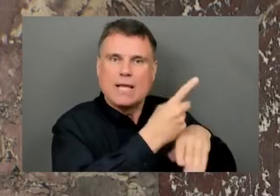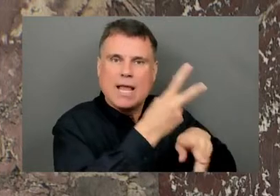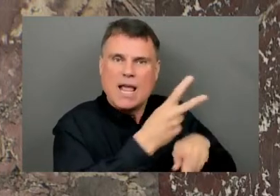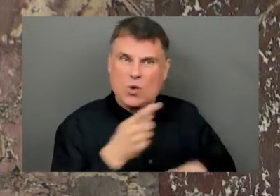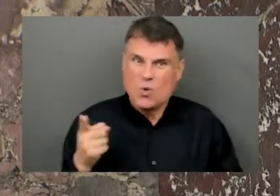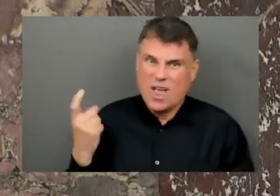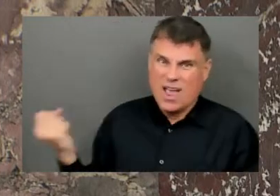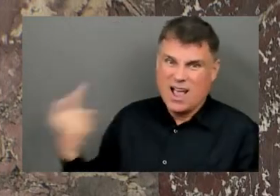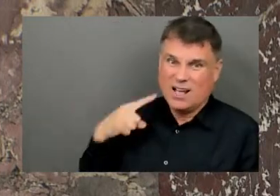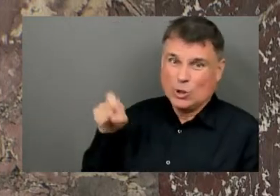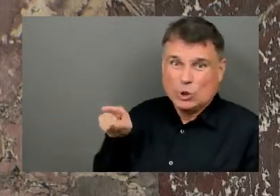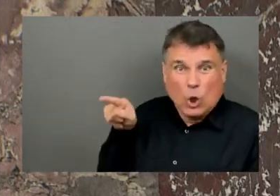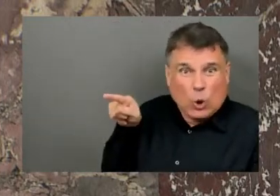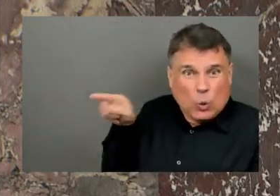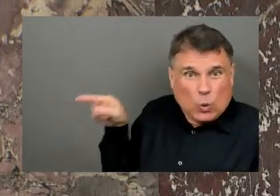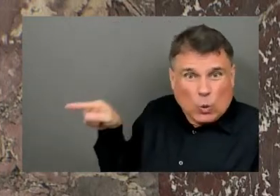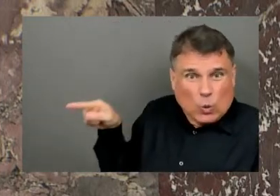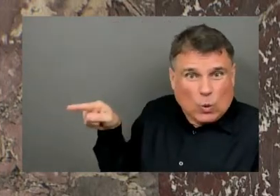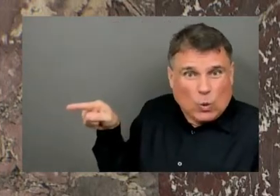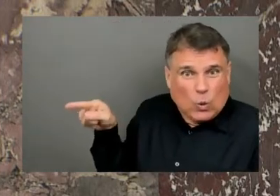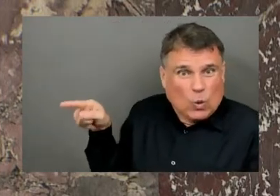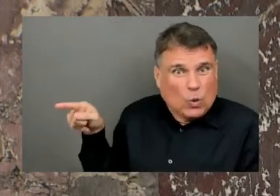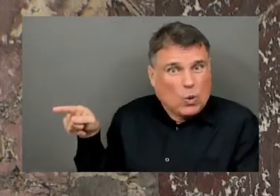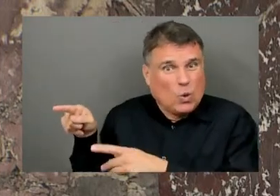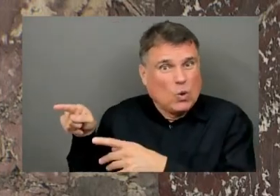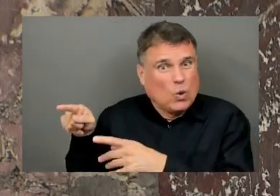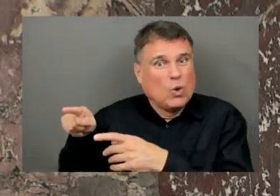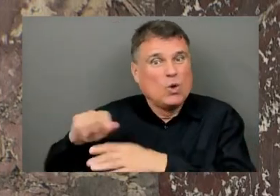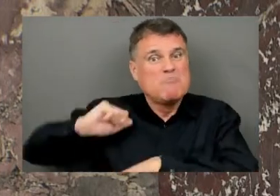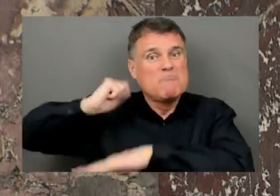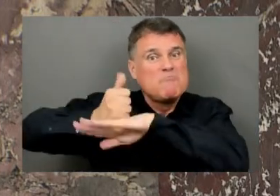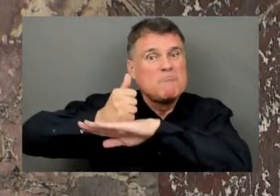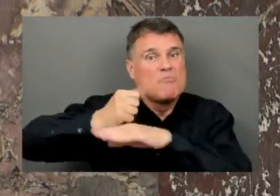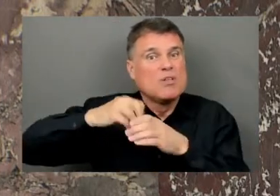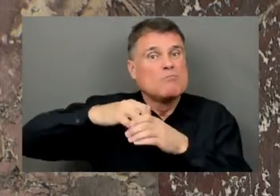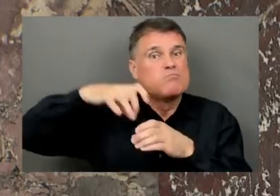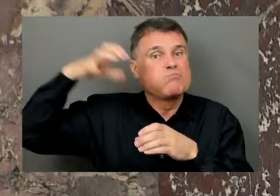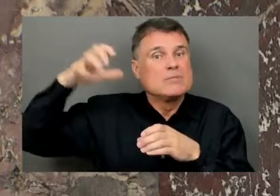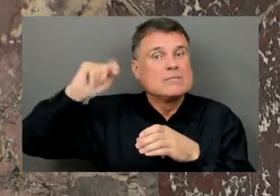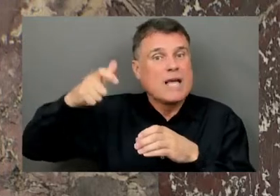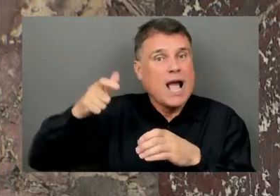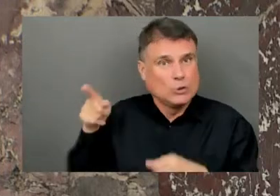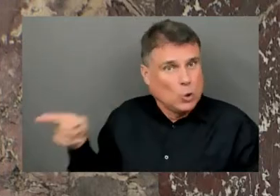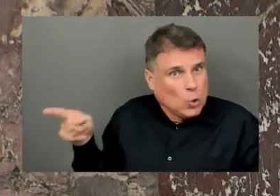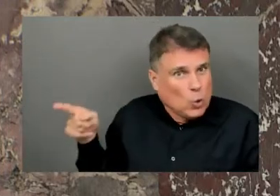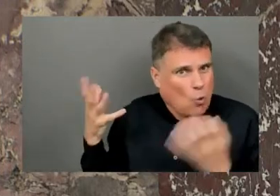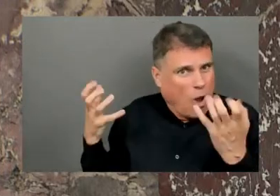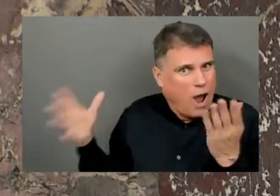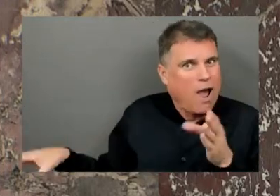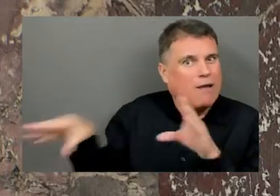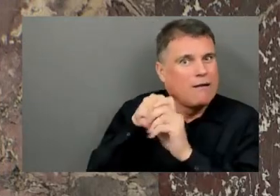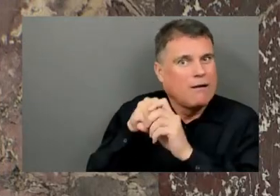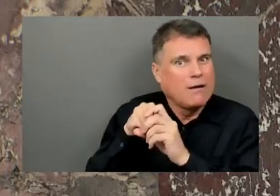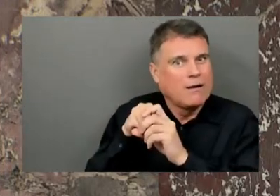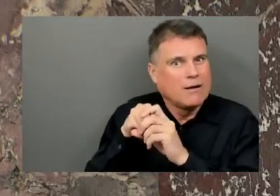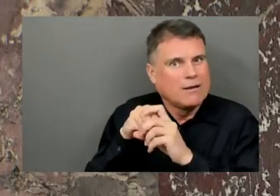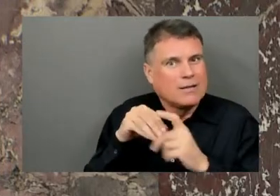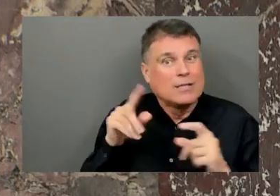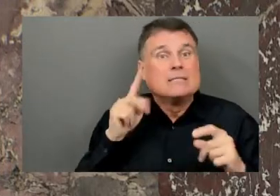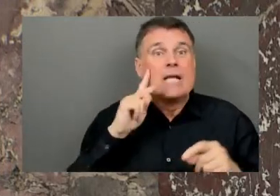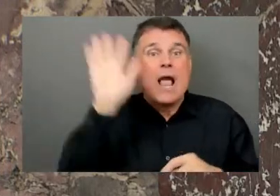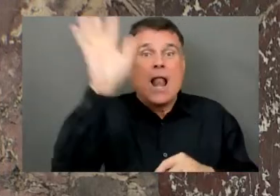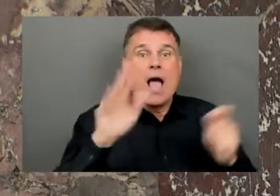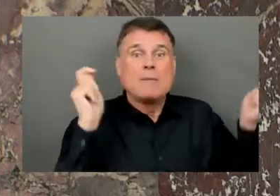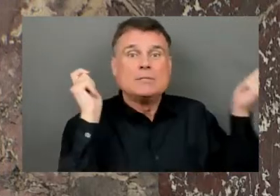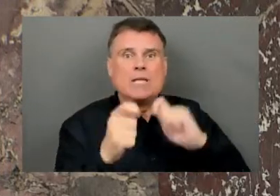see the forest fires, the drought, the impacts on farmers, on our province right now, and they want a government that will continue to